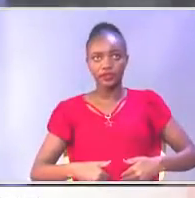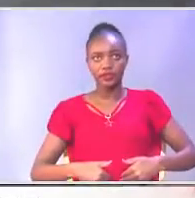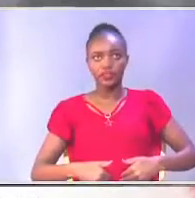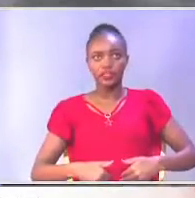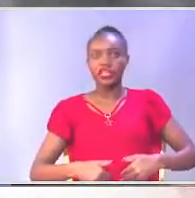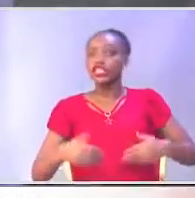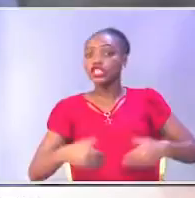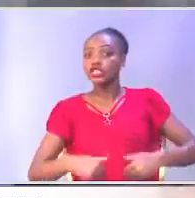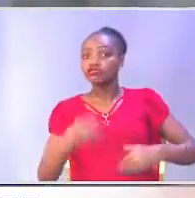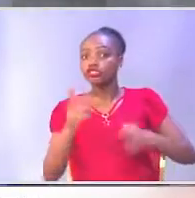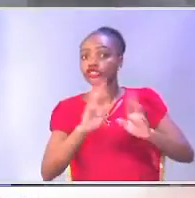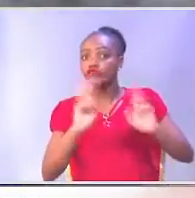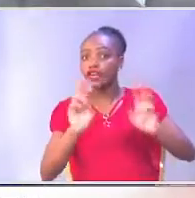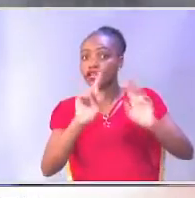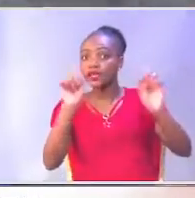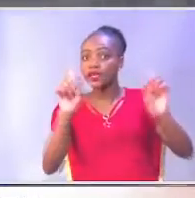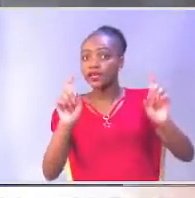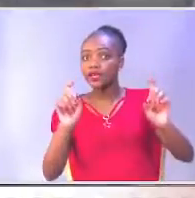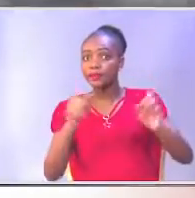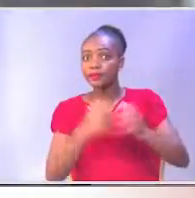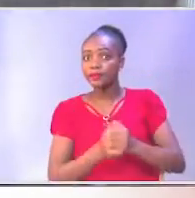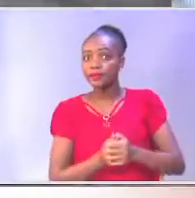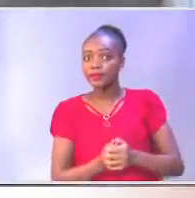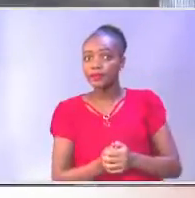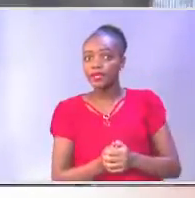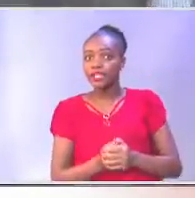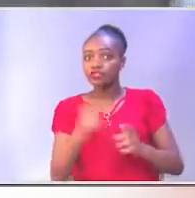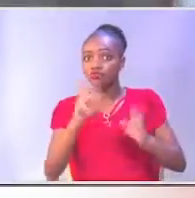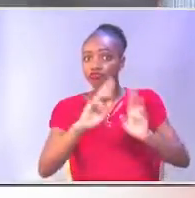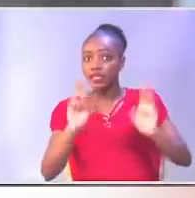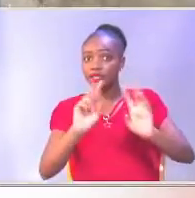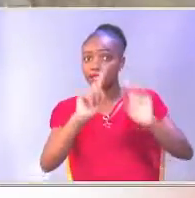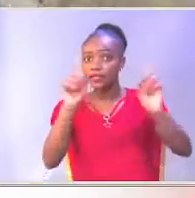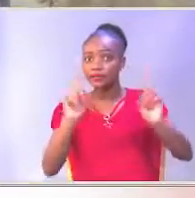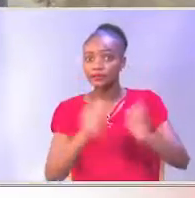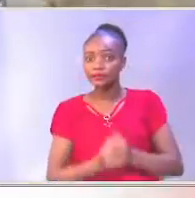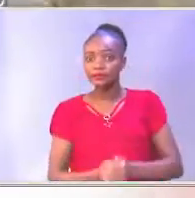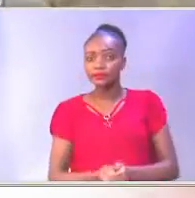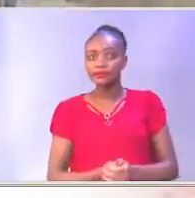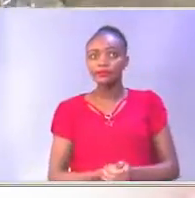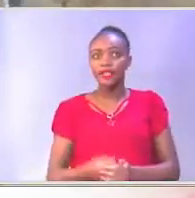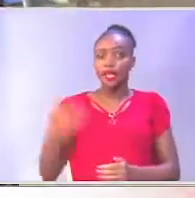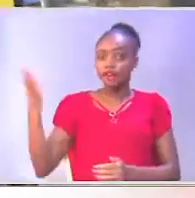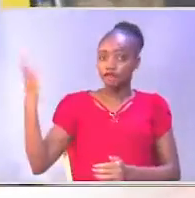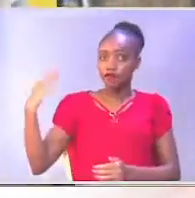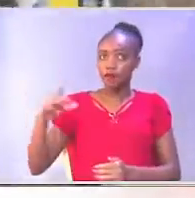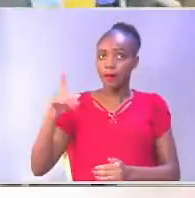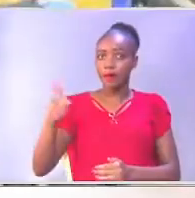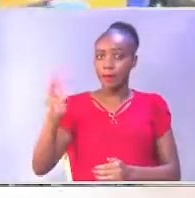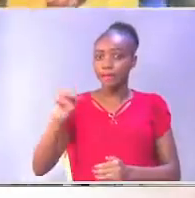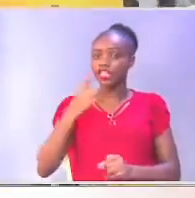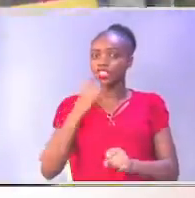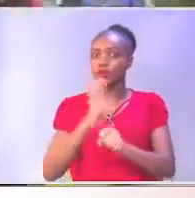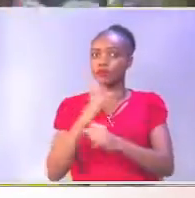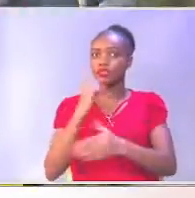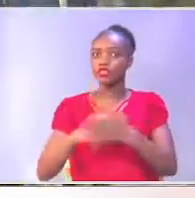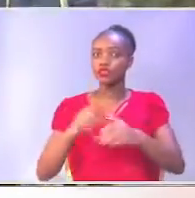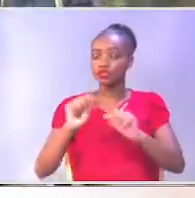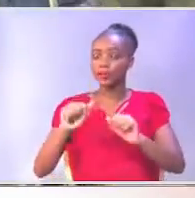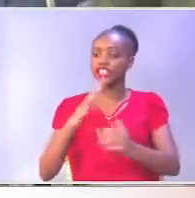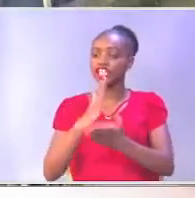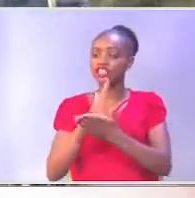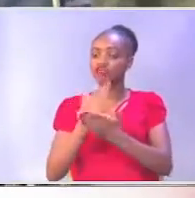Vijana mko tayari? Mko tayari? The former Prime Minister promised to ensure